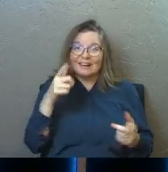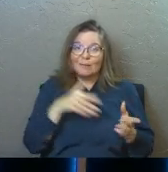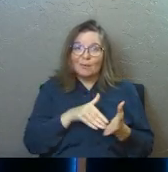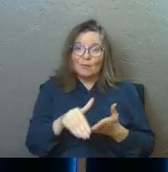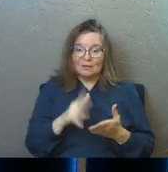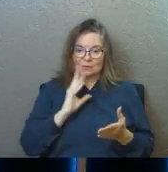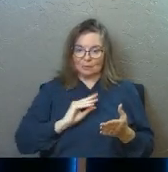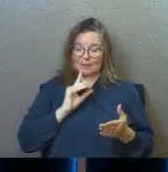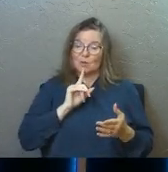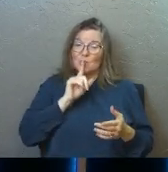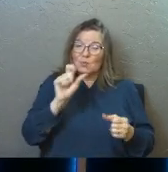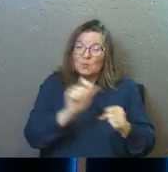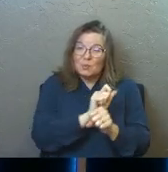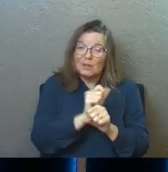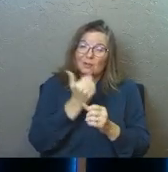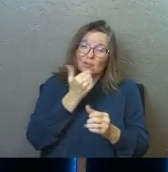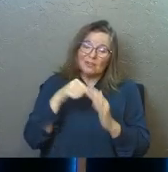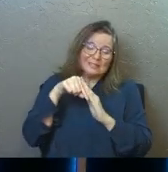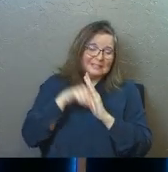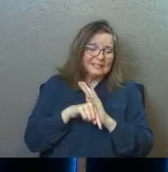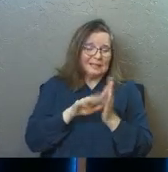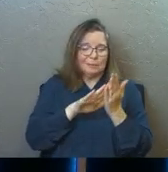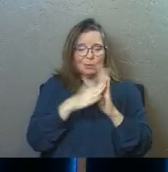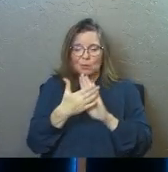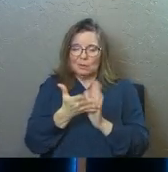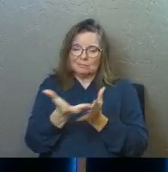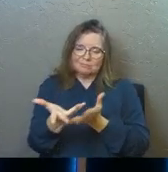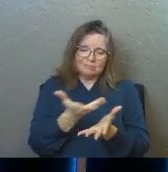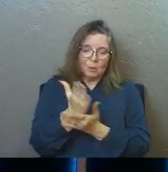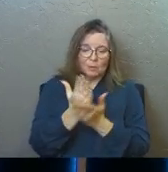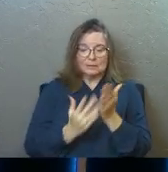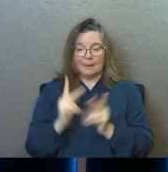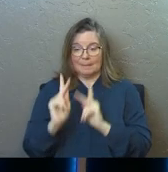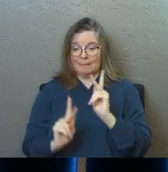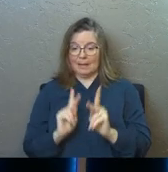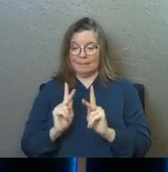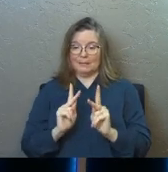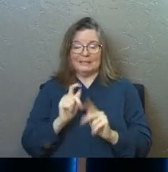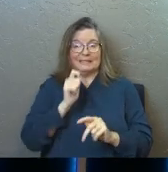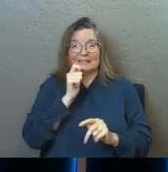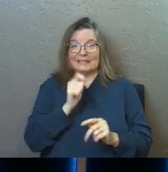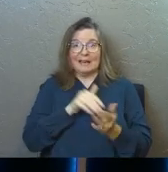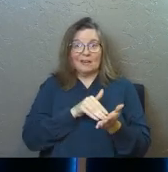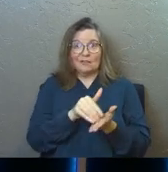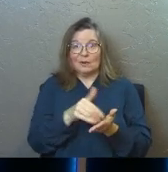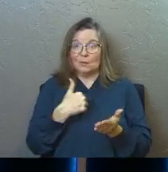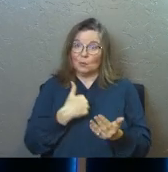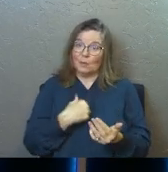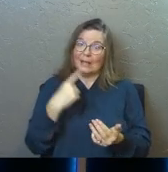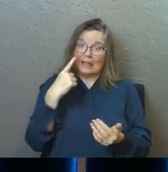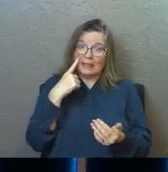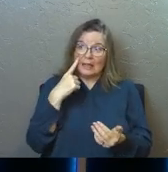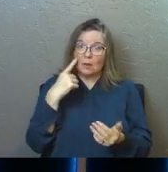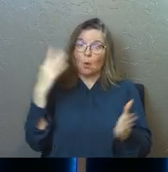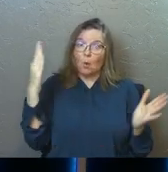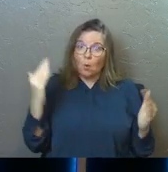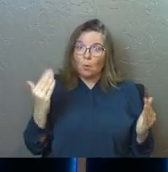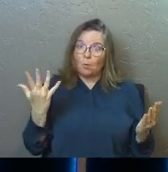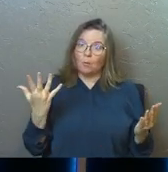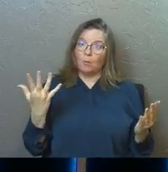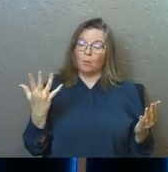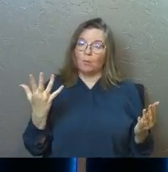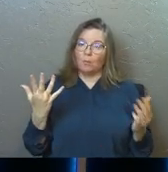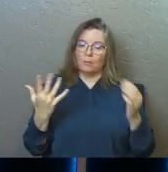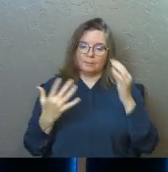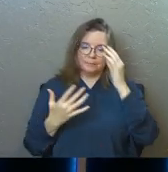to experience real, good, deep community with somebody or with some people is not as frequent as we might think or hope it